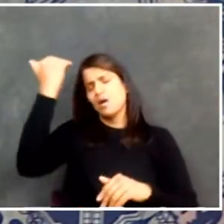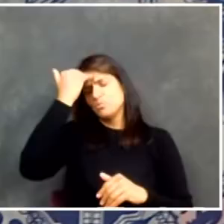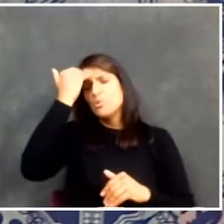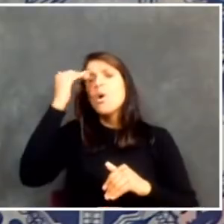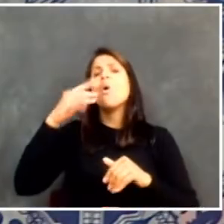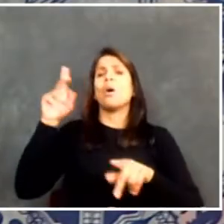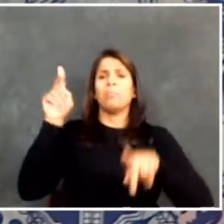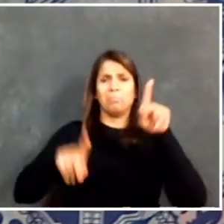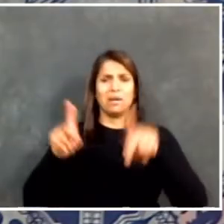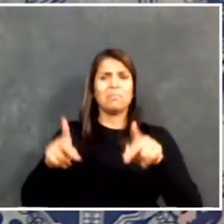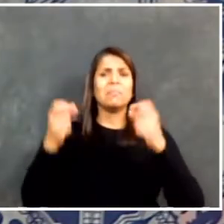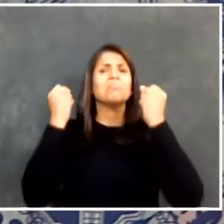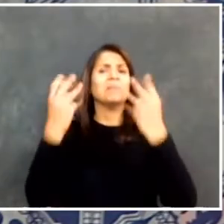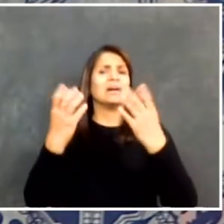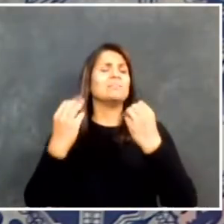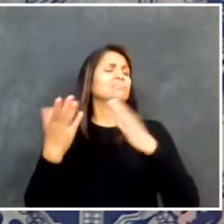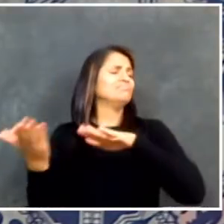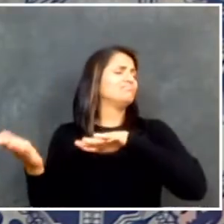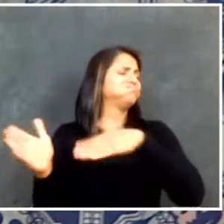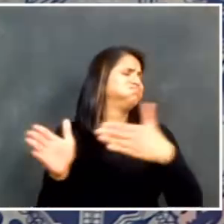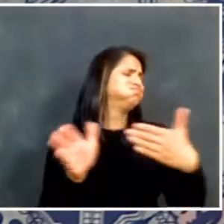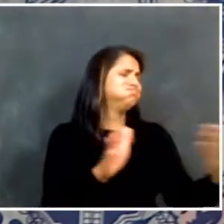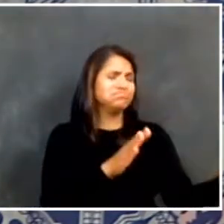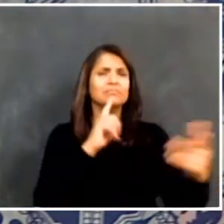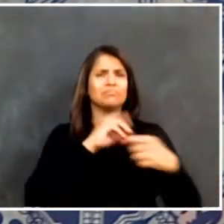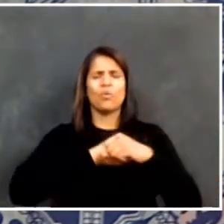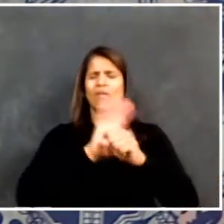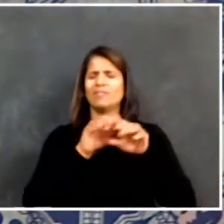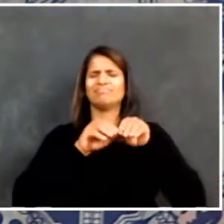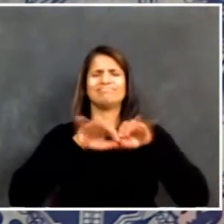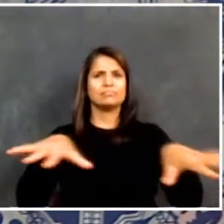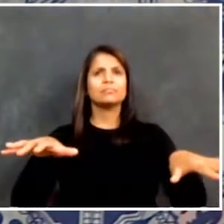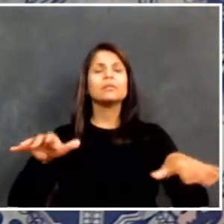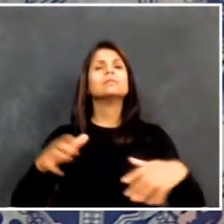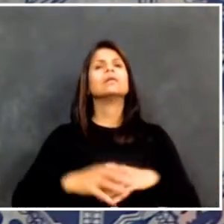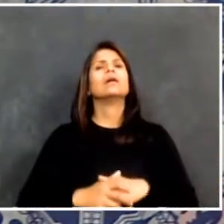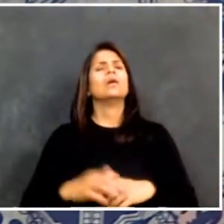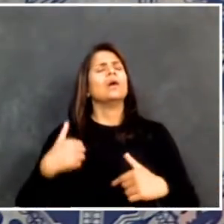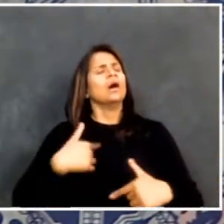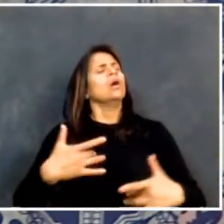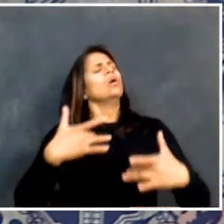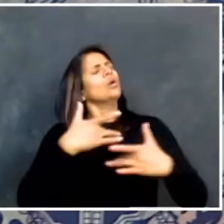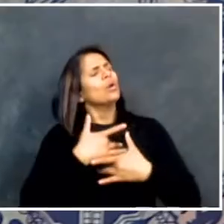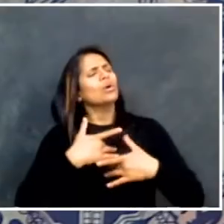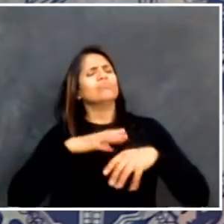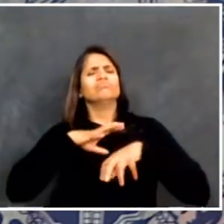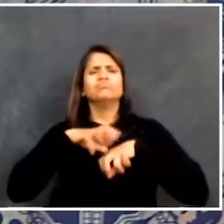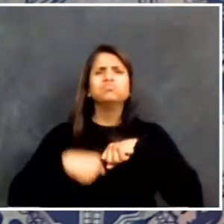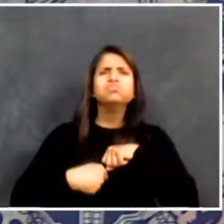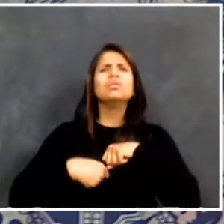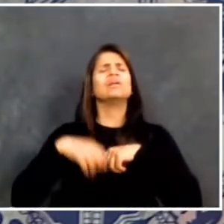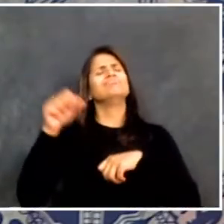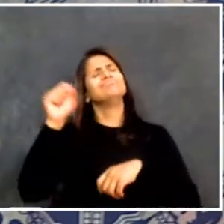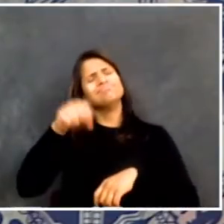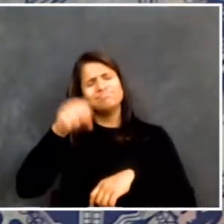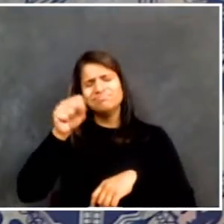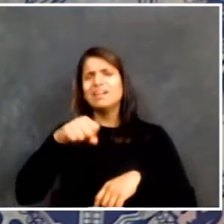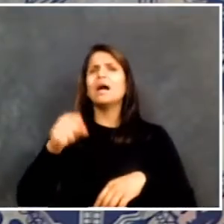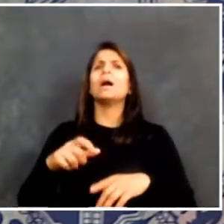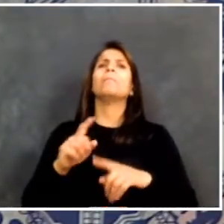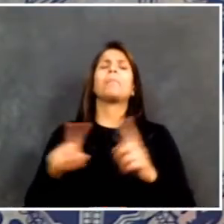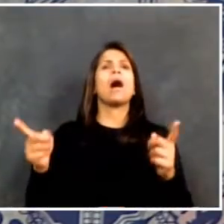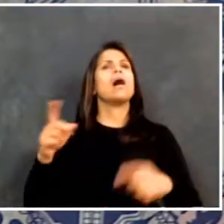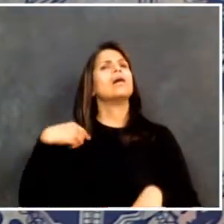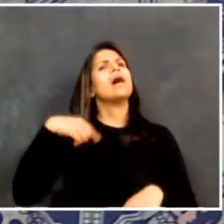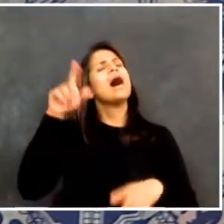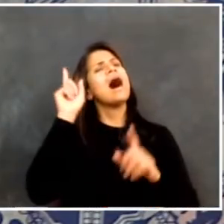but pain and sorrow, but we should assume that. And when that information can be verified, it should be put out. I